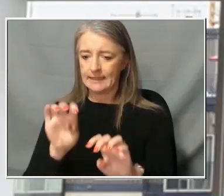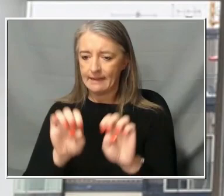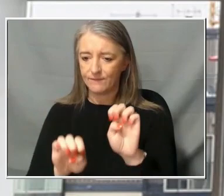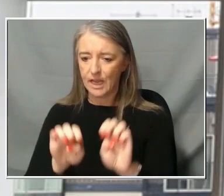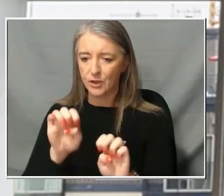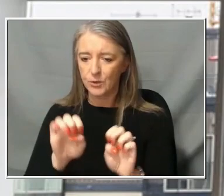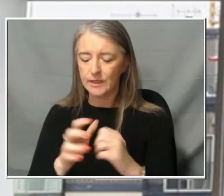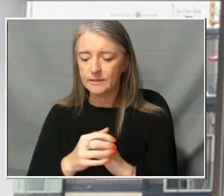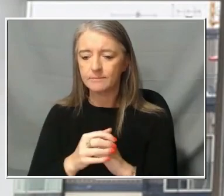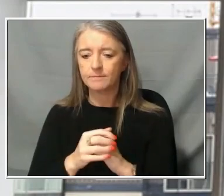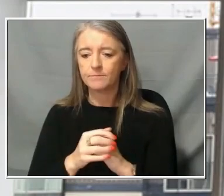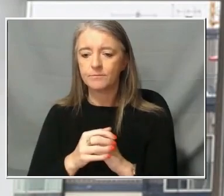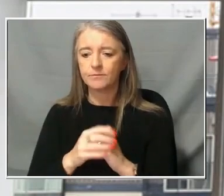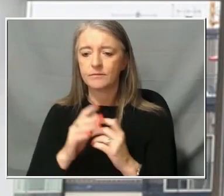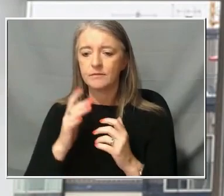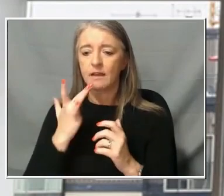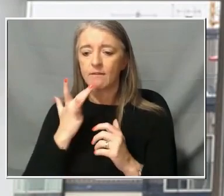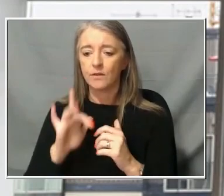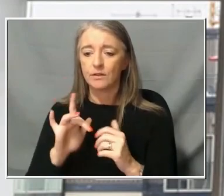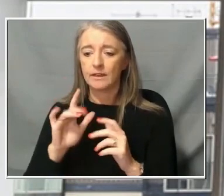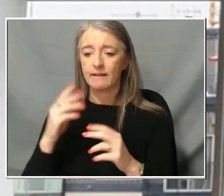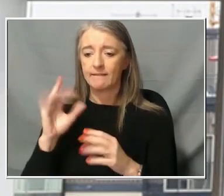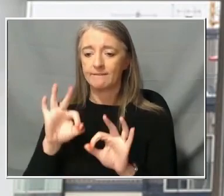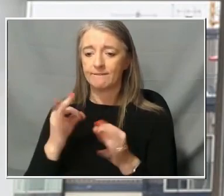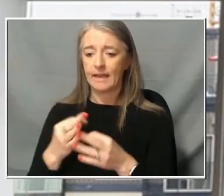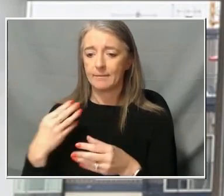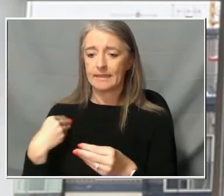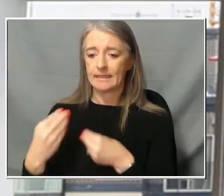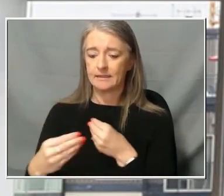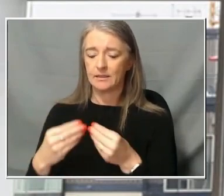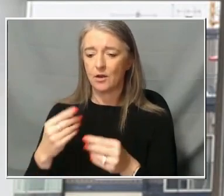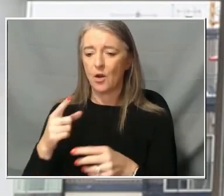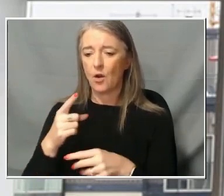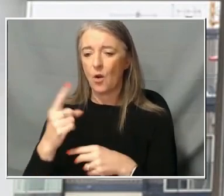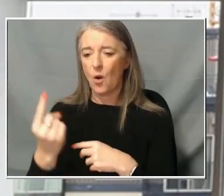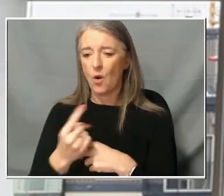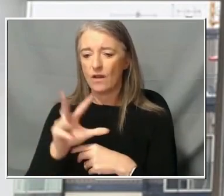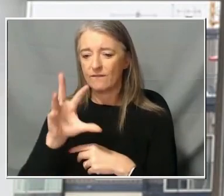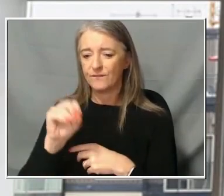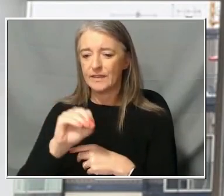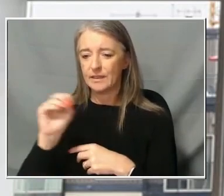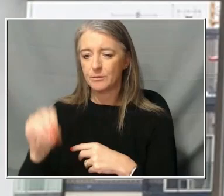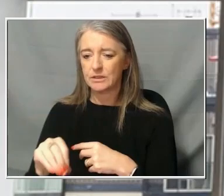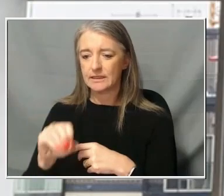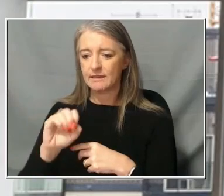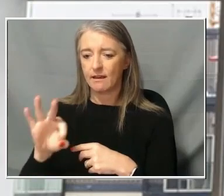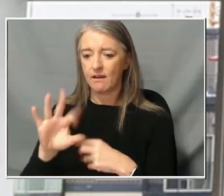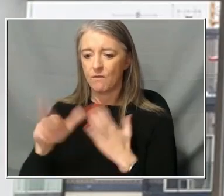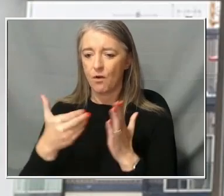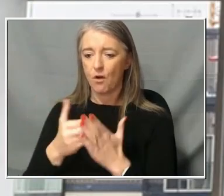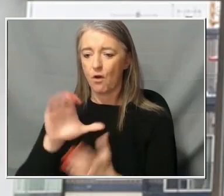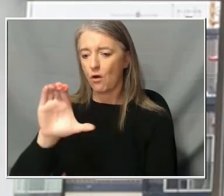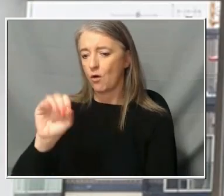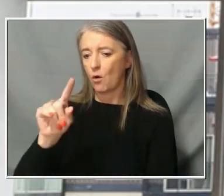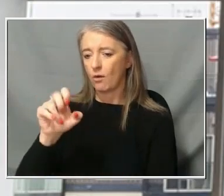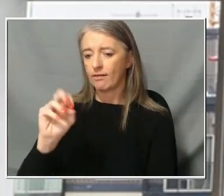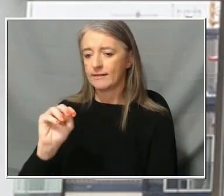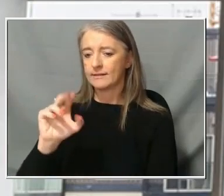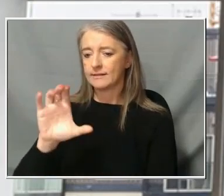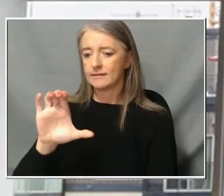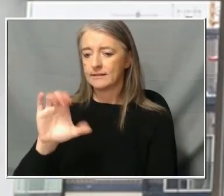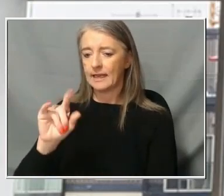evaluated. Fortunately, family history only accounts for about 15% of all colon cancers.